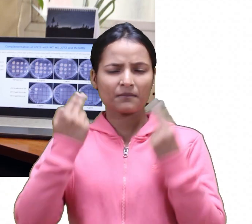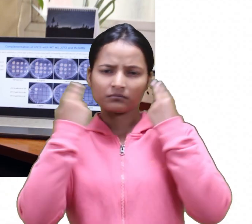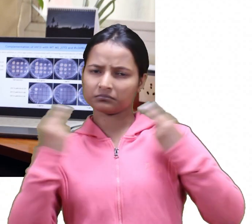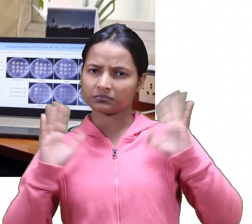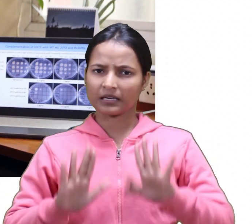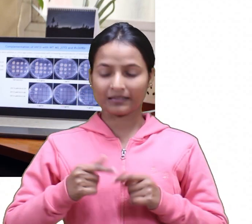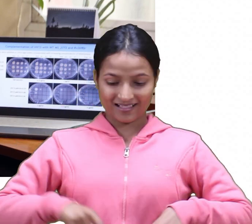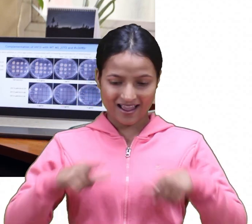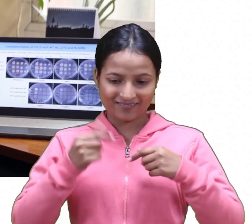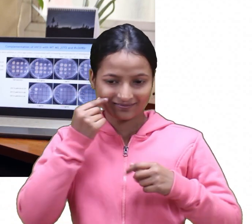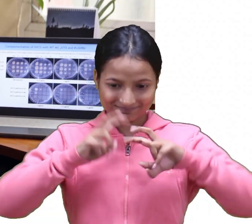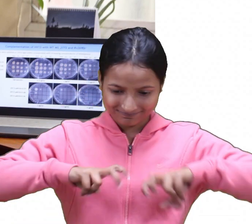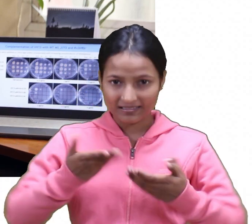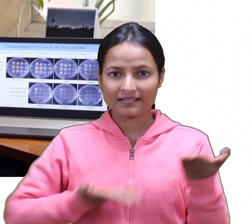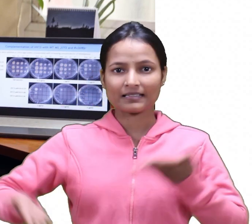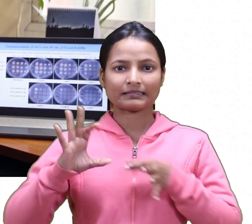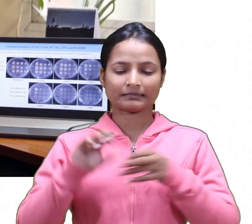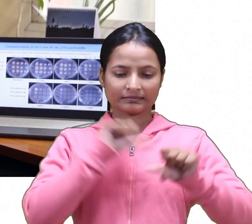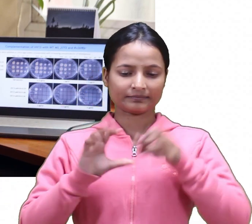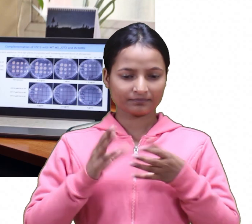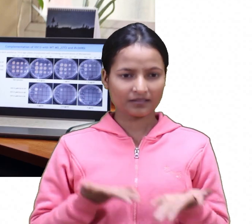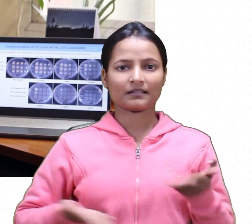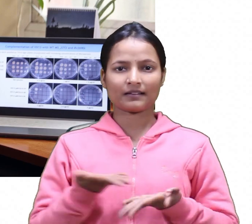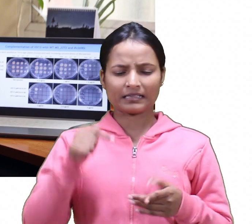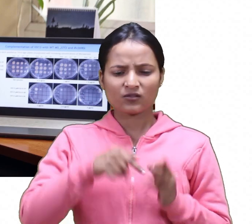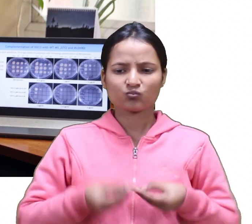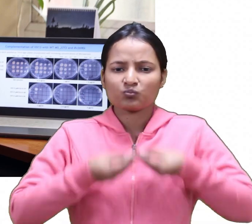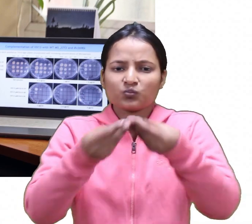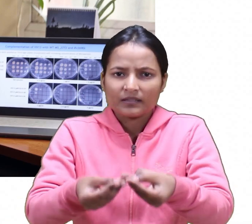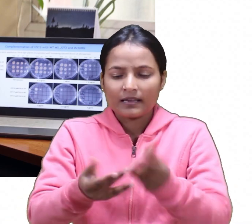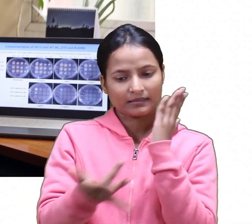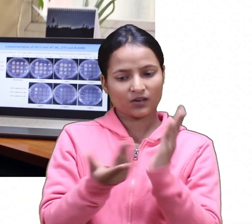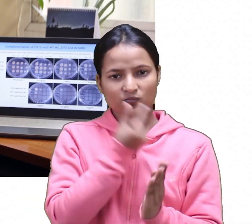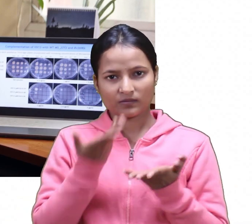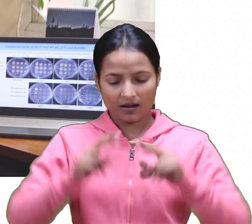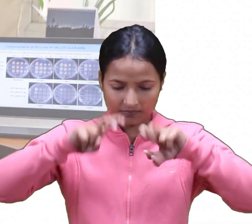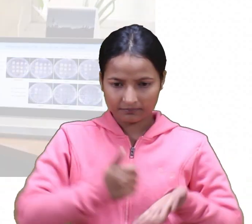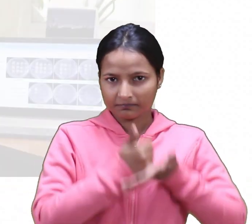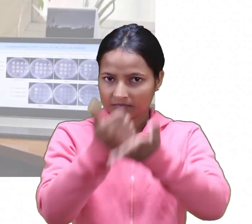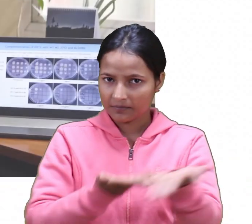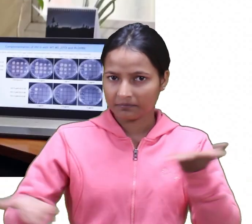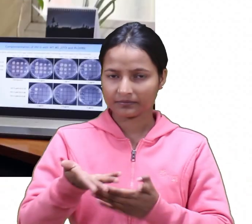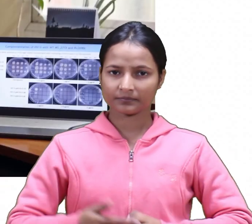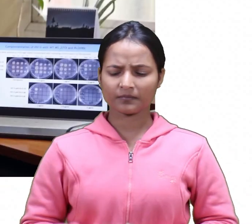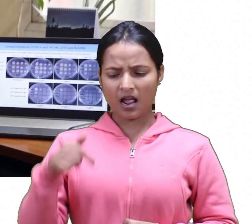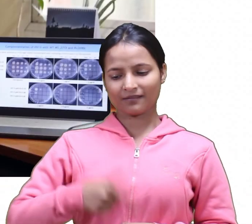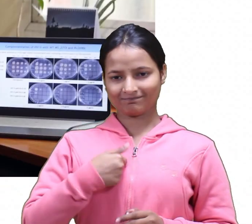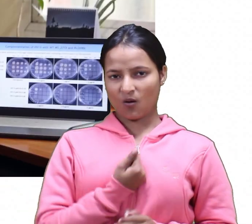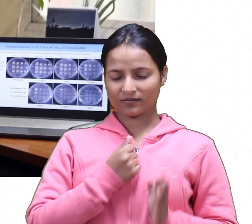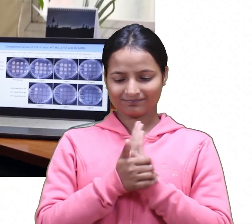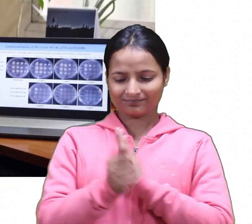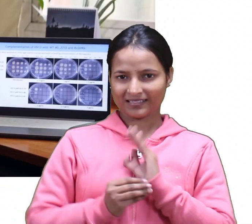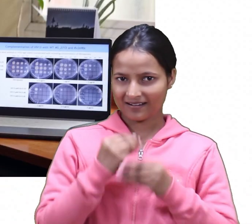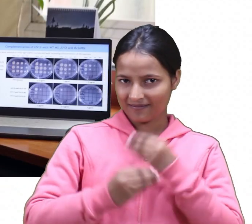in life science, and it provides great technical infrastructure for research enthusiasts. Here I'll develop skills